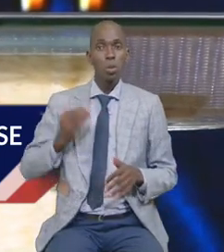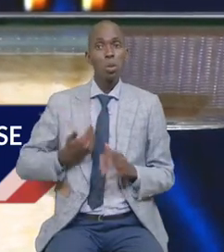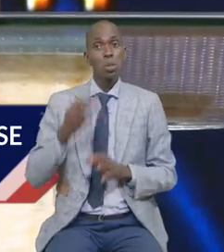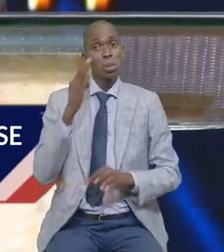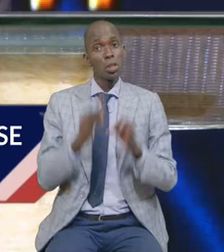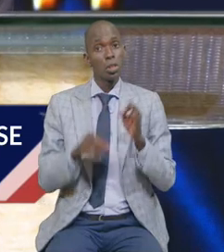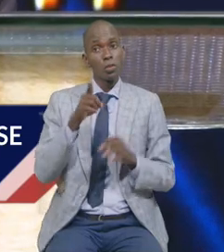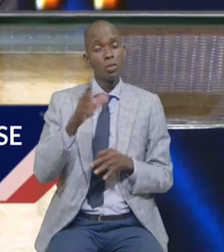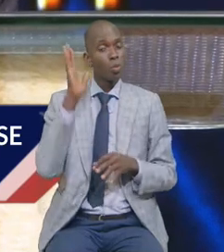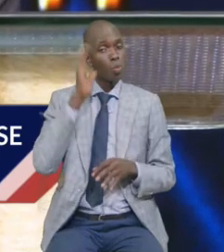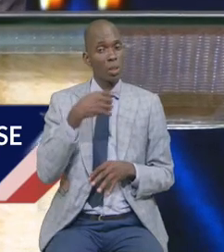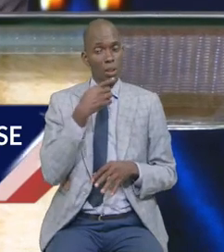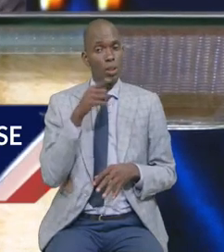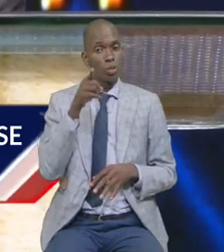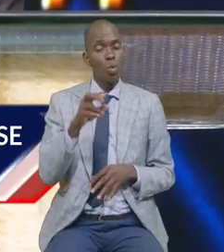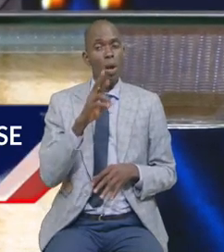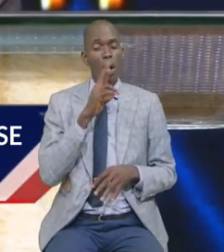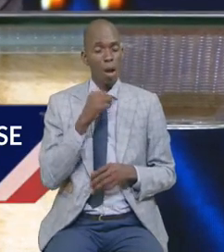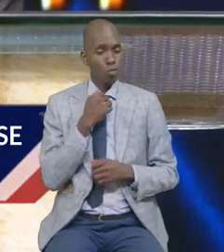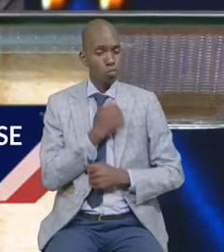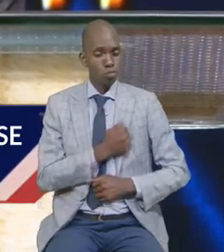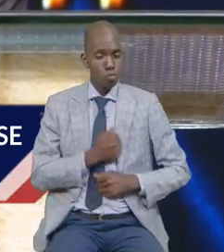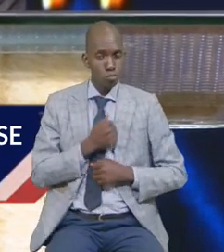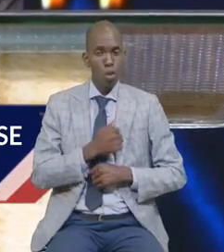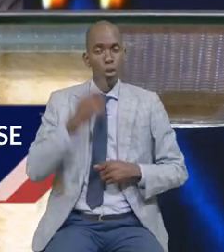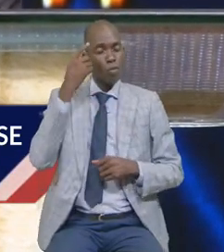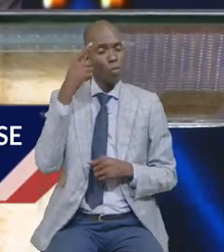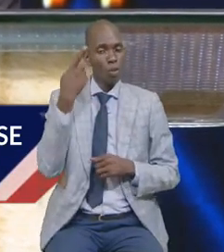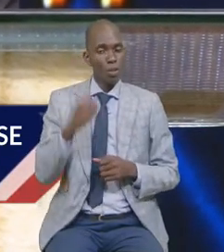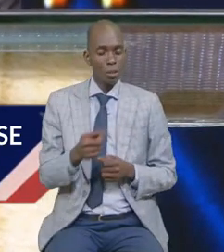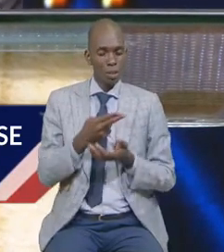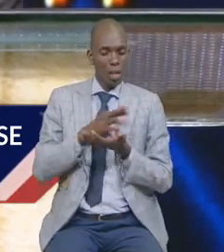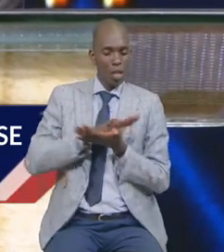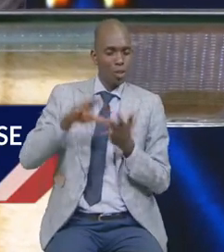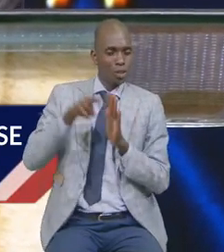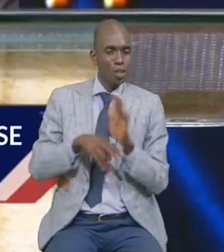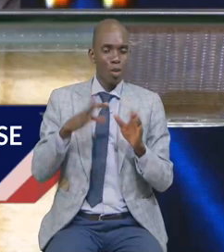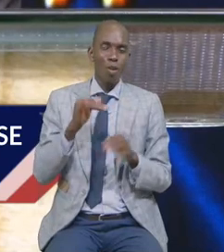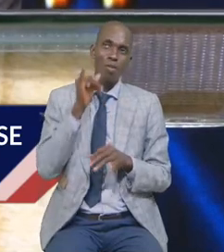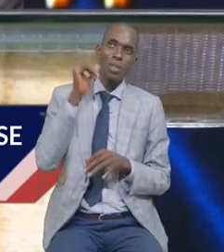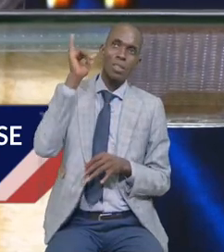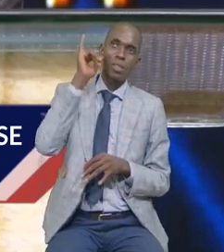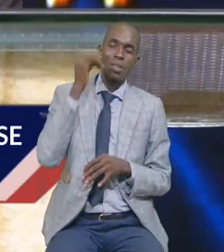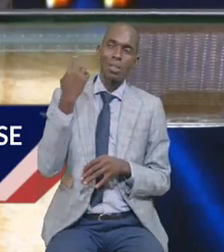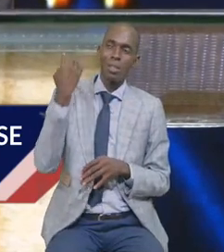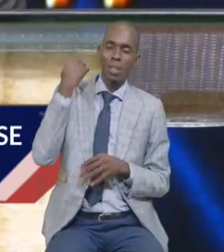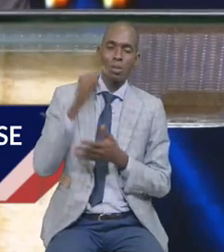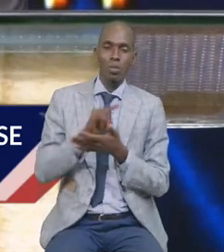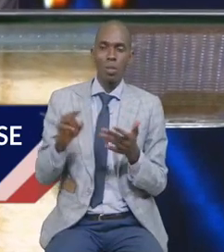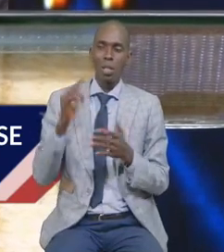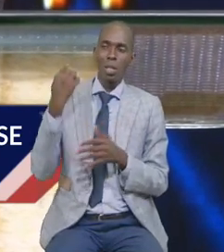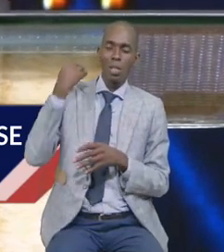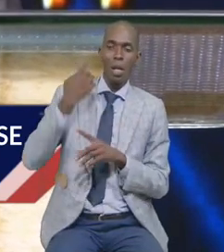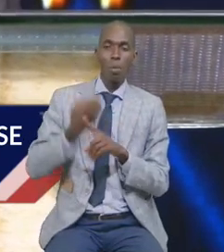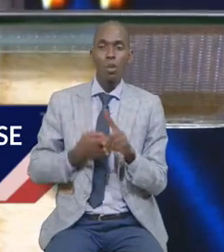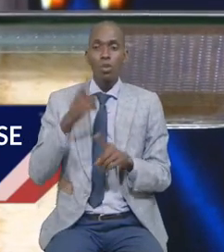say you are sorry for the righteousness of yesterday, of last week, of last month, you're sorry for